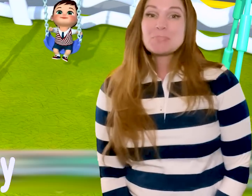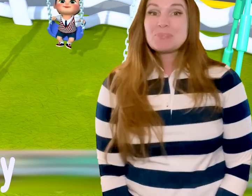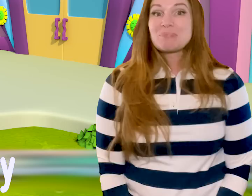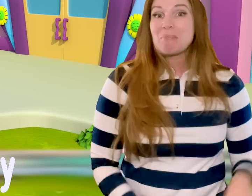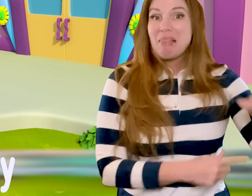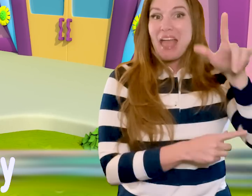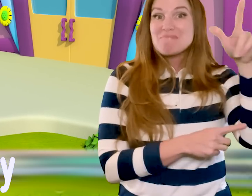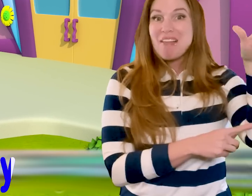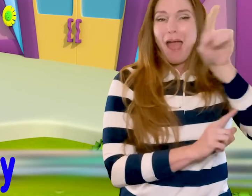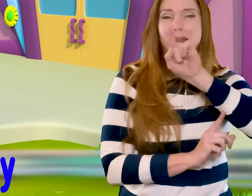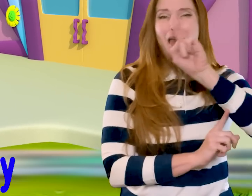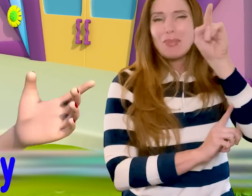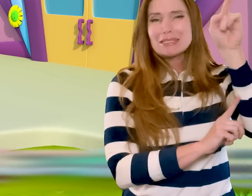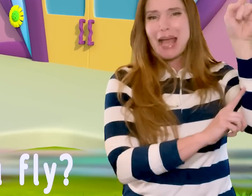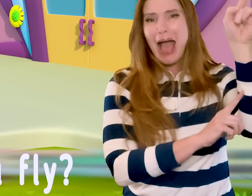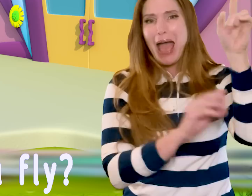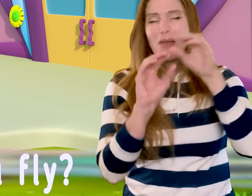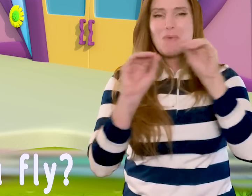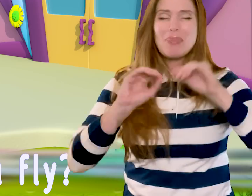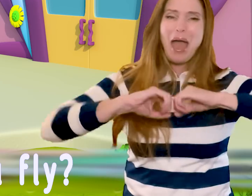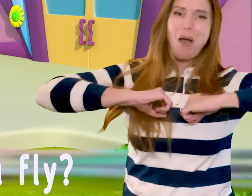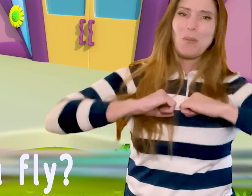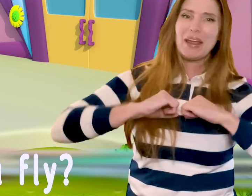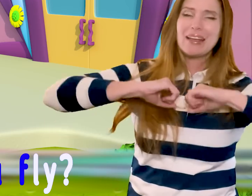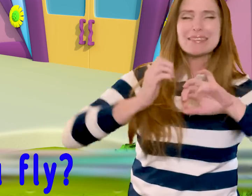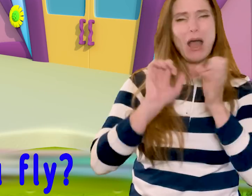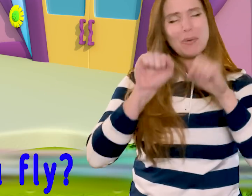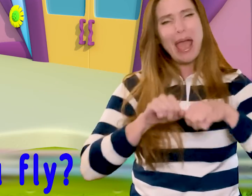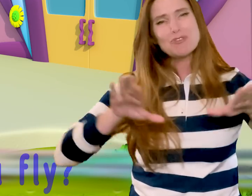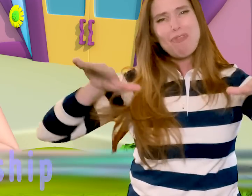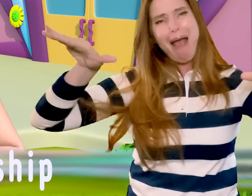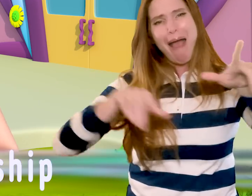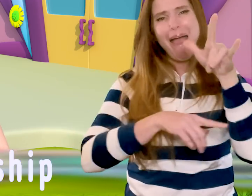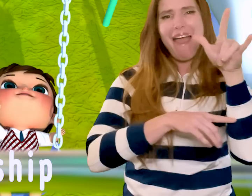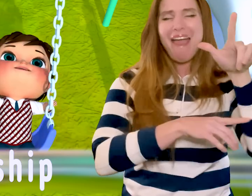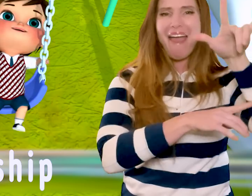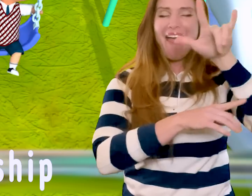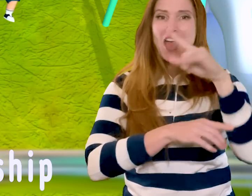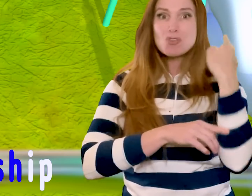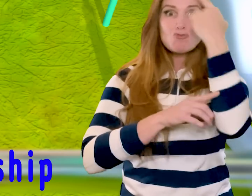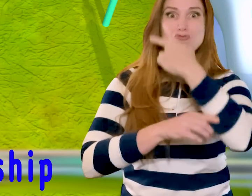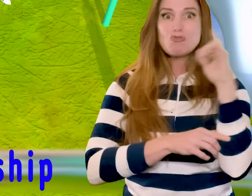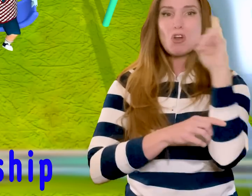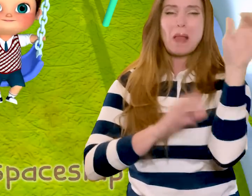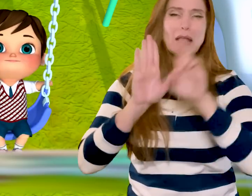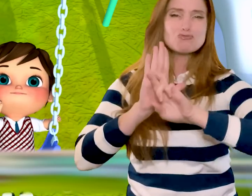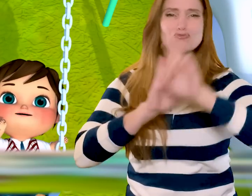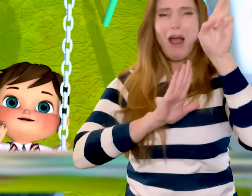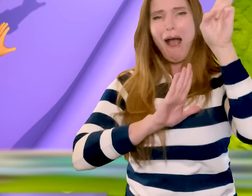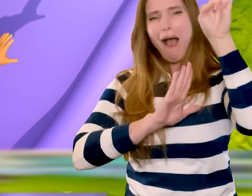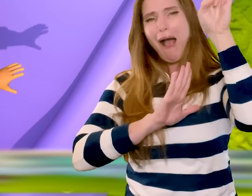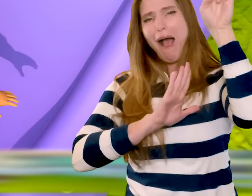fly playe playe in the sky without wings how can you fly you look like a huge